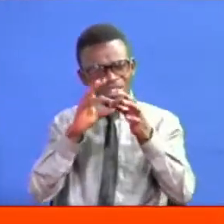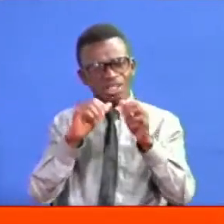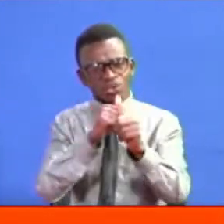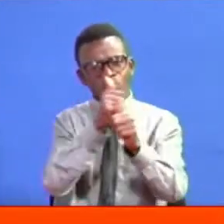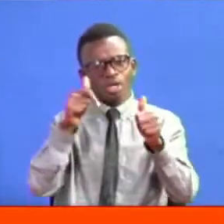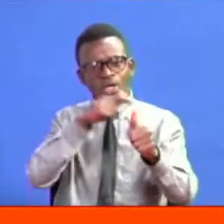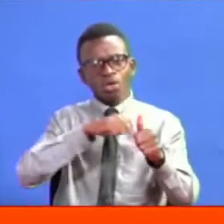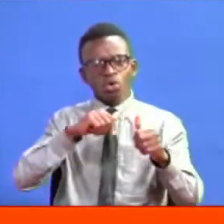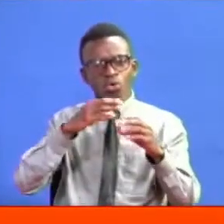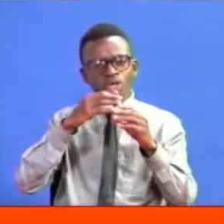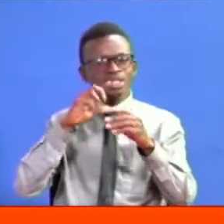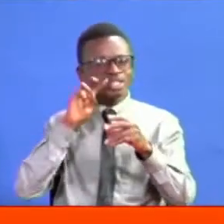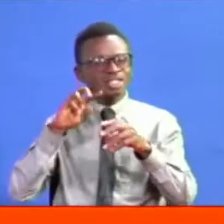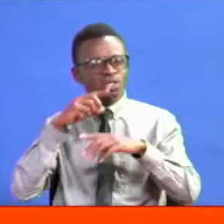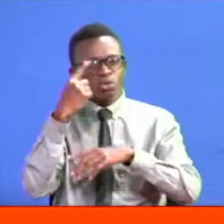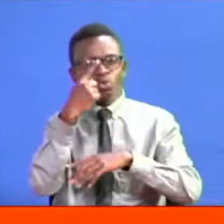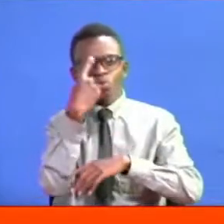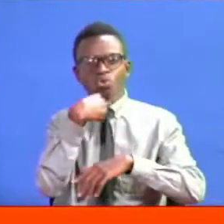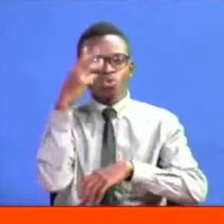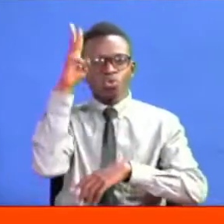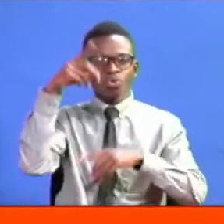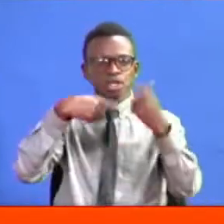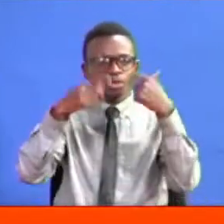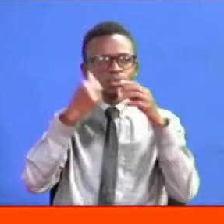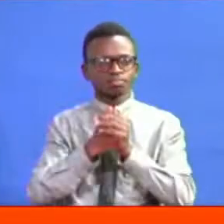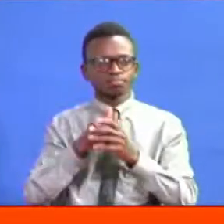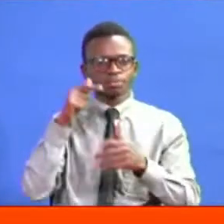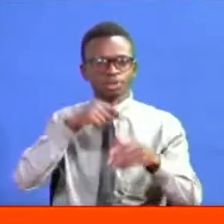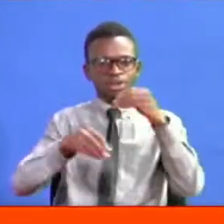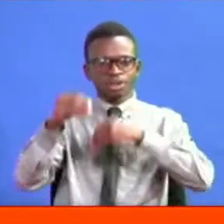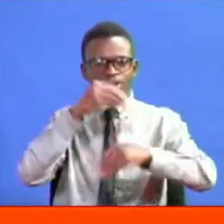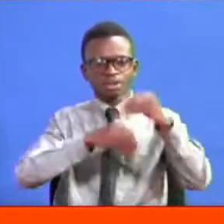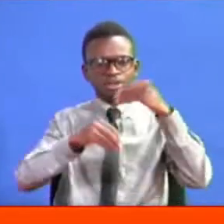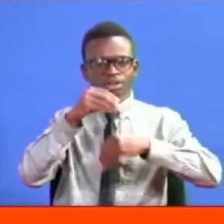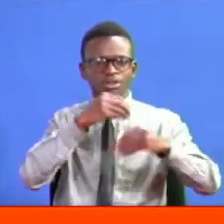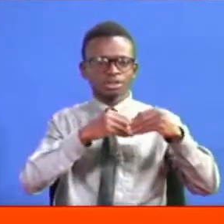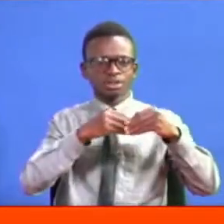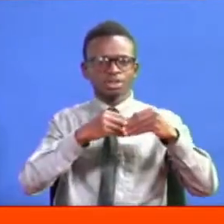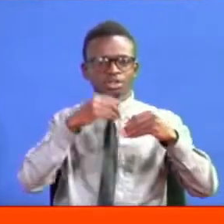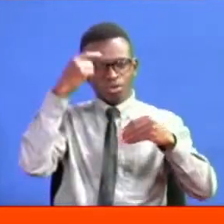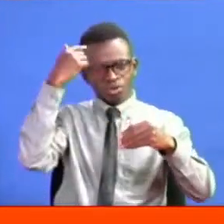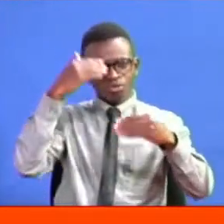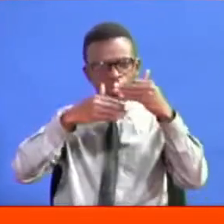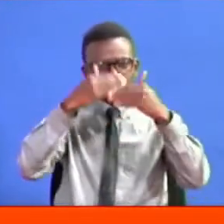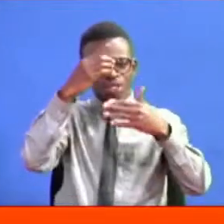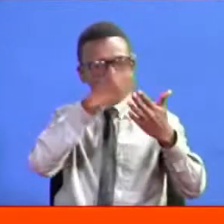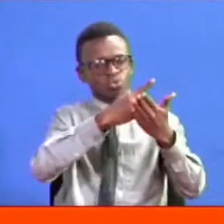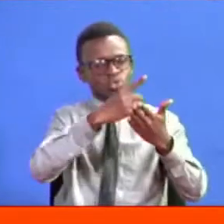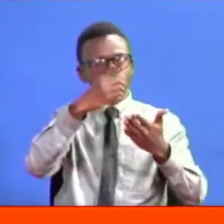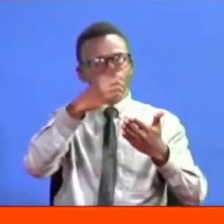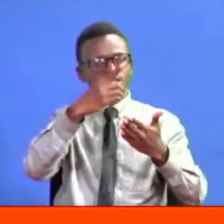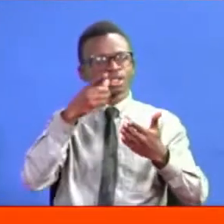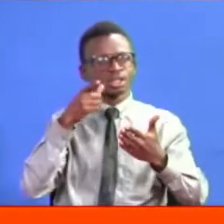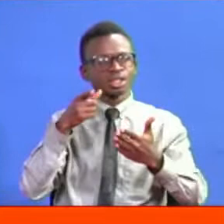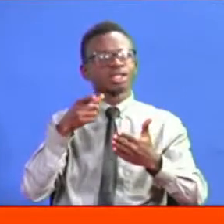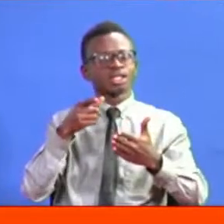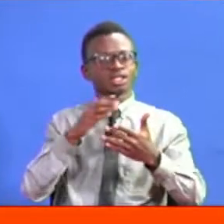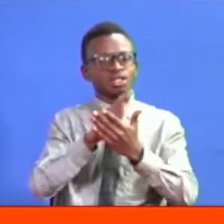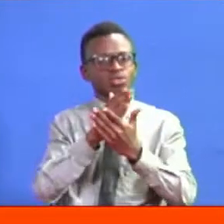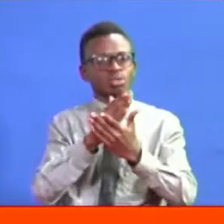nani atashinda. Hii uchaguzi ya tarehe 9 ya wiki ijayo ni baina